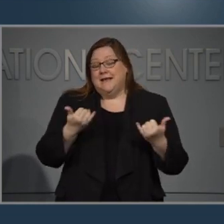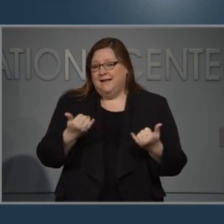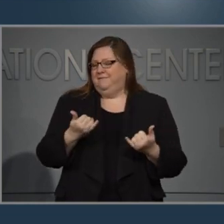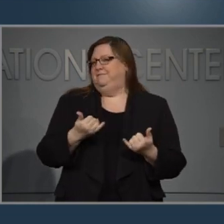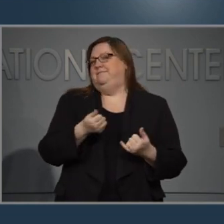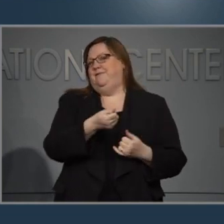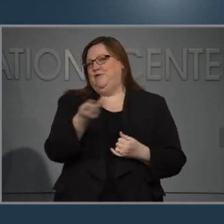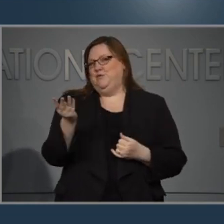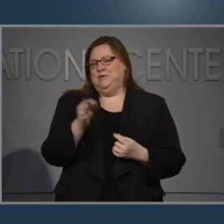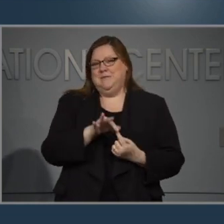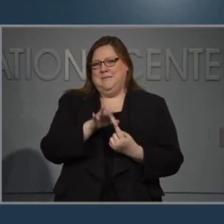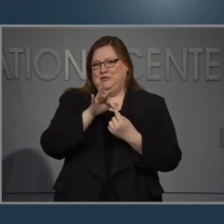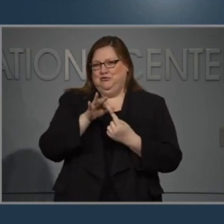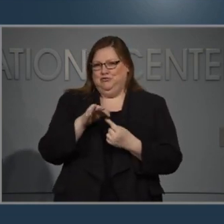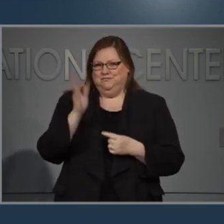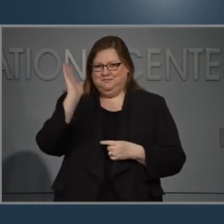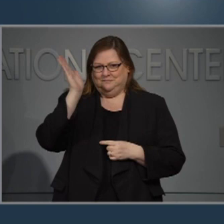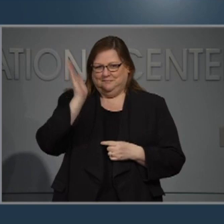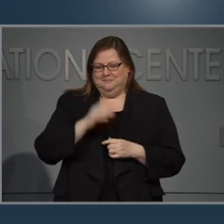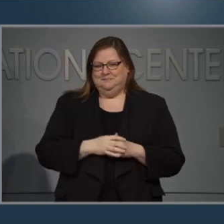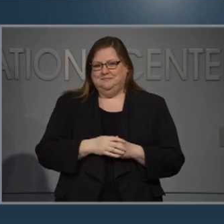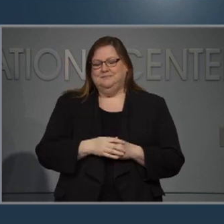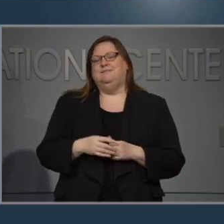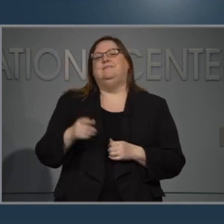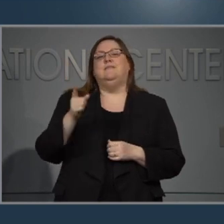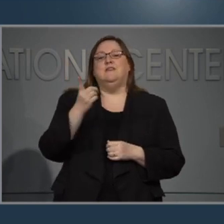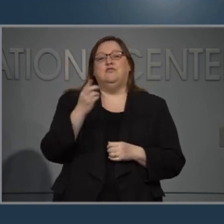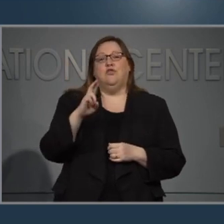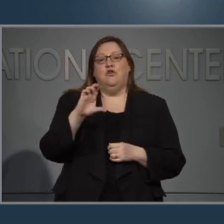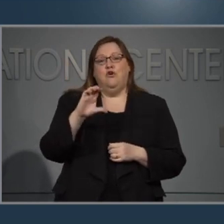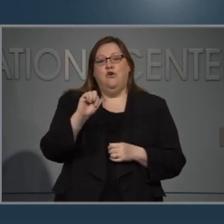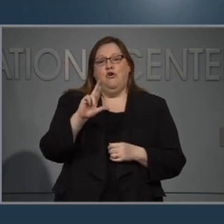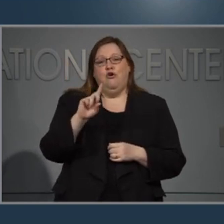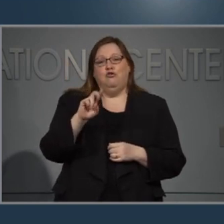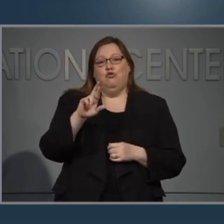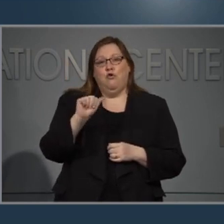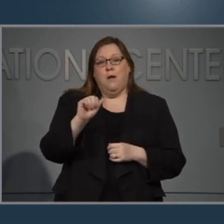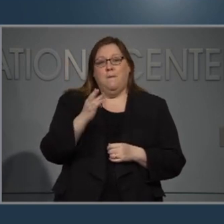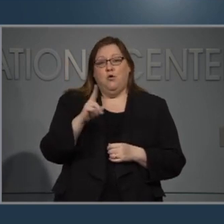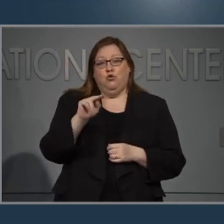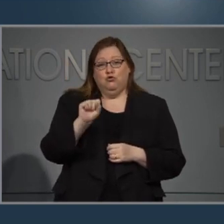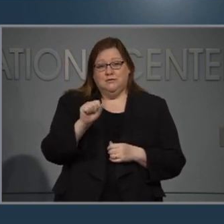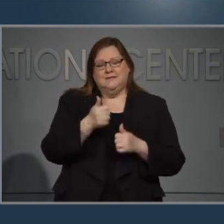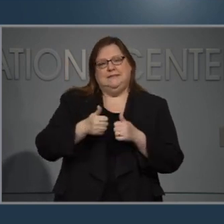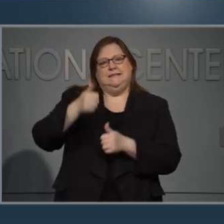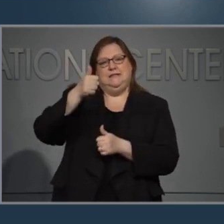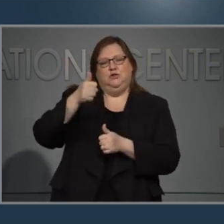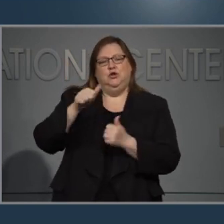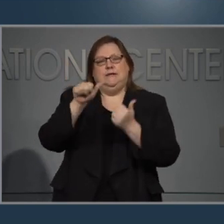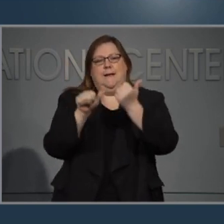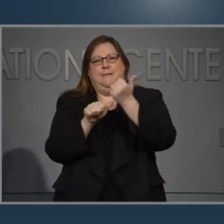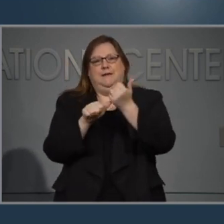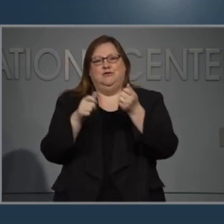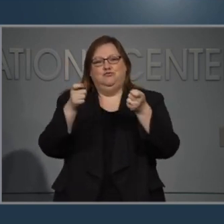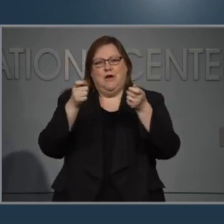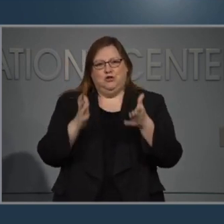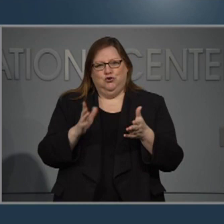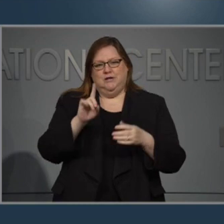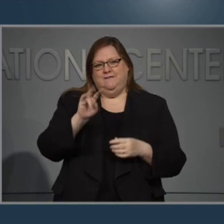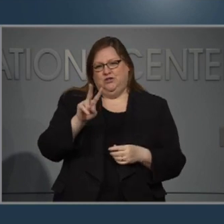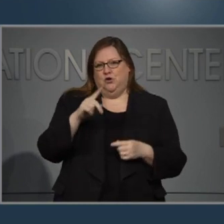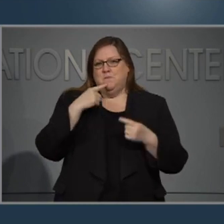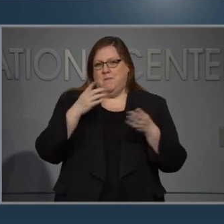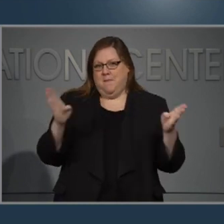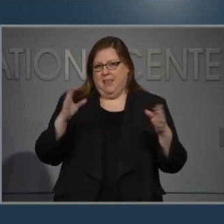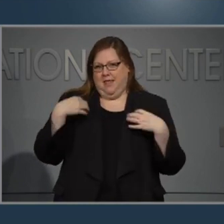with us. I'll be joined by Dr. Cardra Burns, our Senior Deputy Director at the Division of Public Health. Dr. Burns is